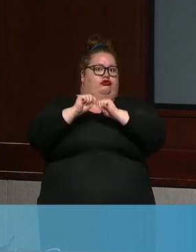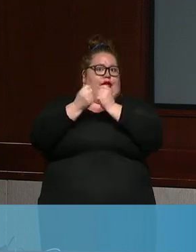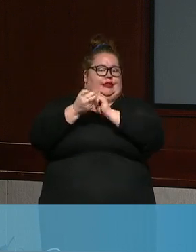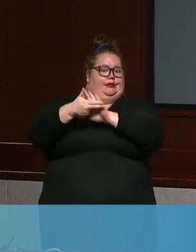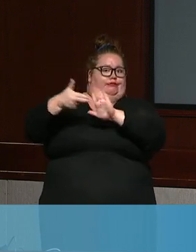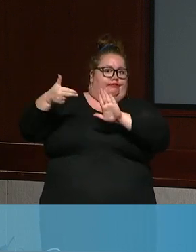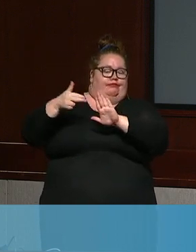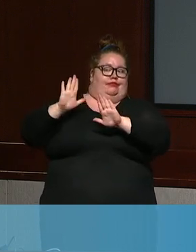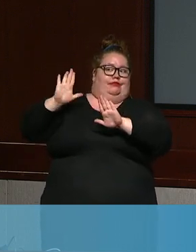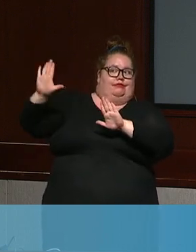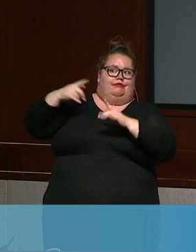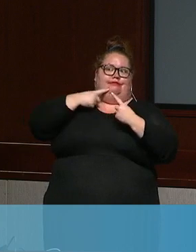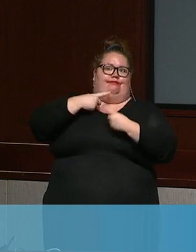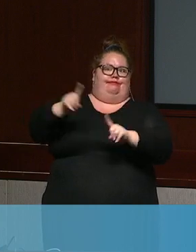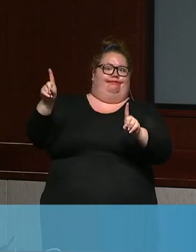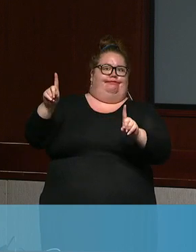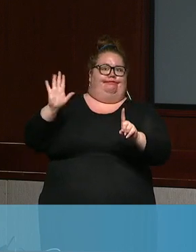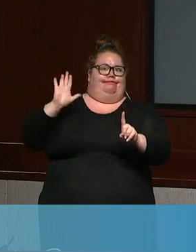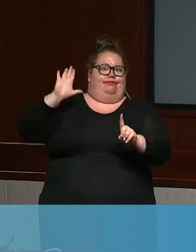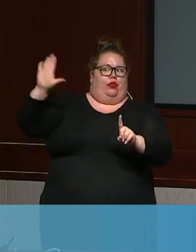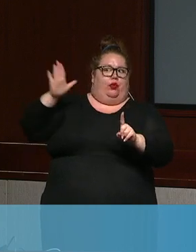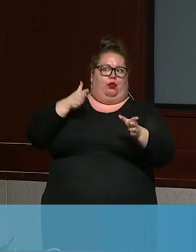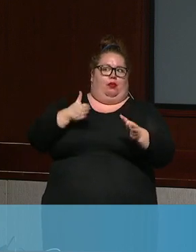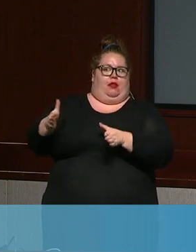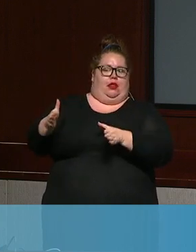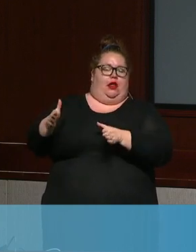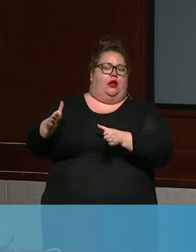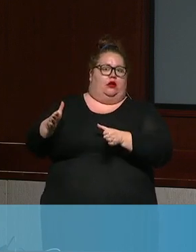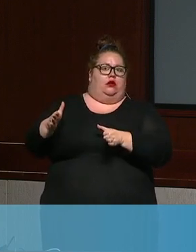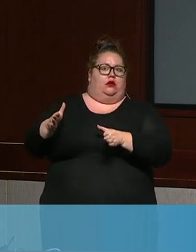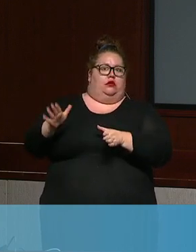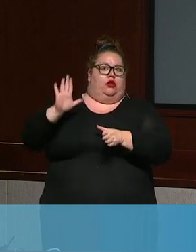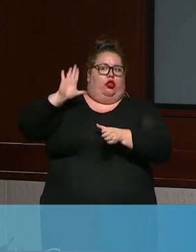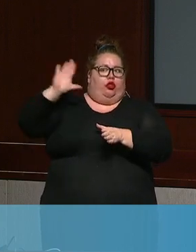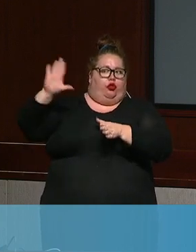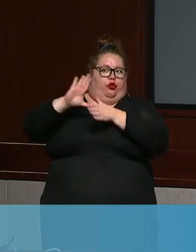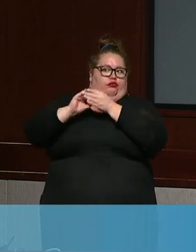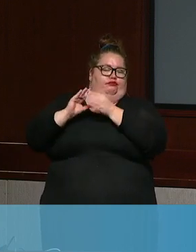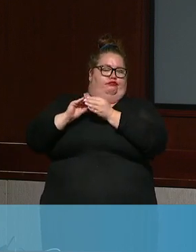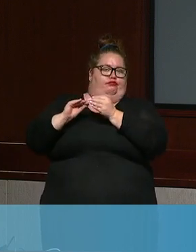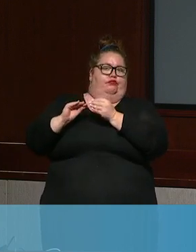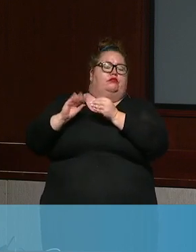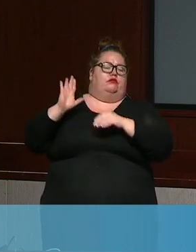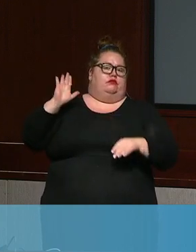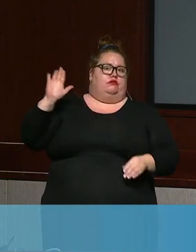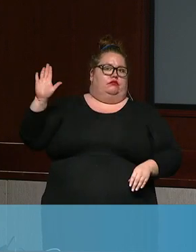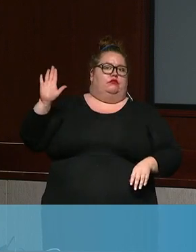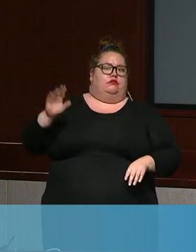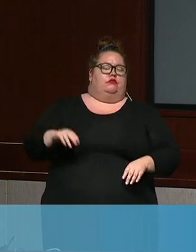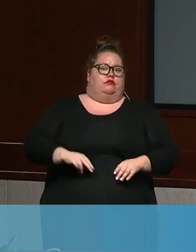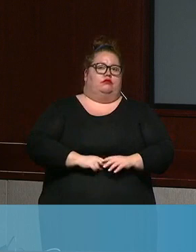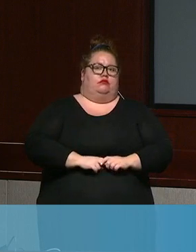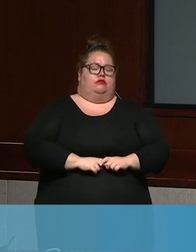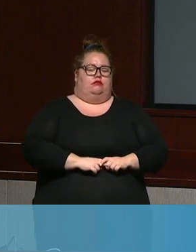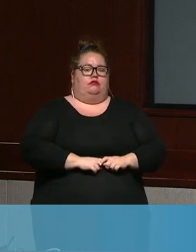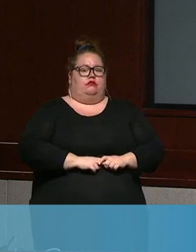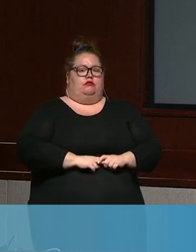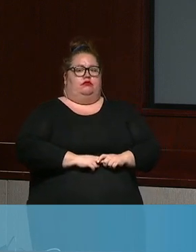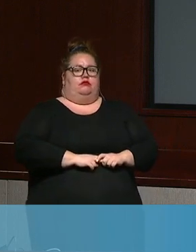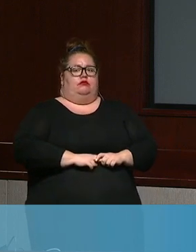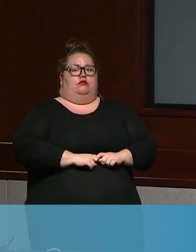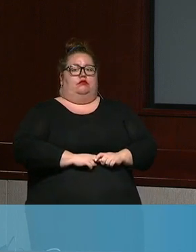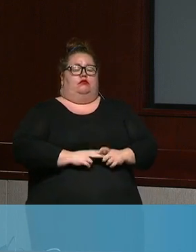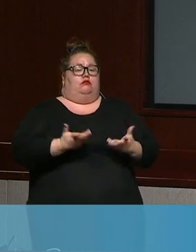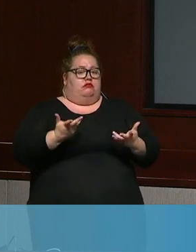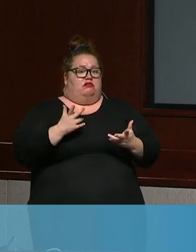that he made, and that's the way they're planning, the narrative they're using to, make sure that folks are following